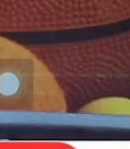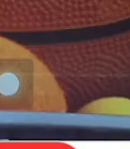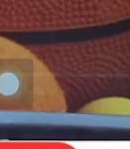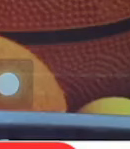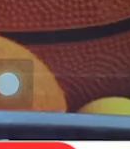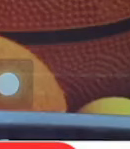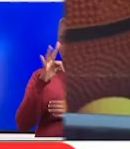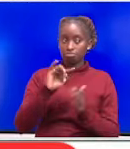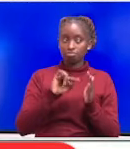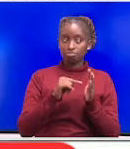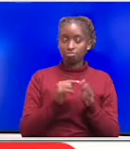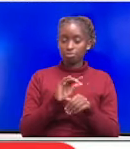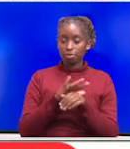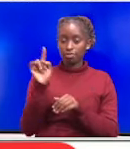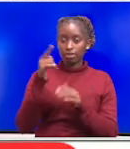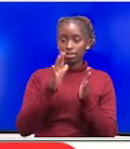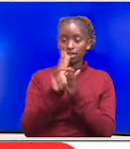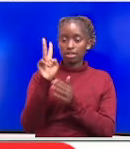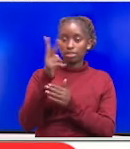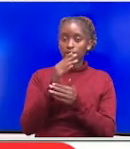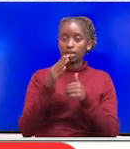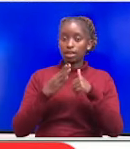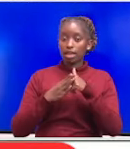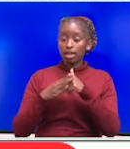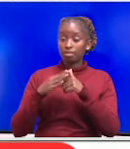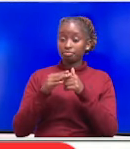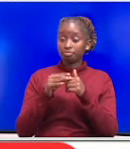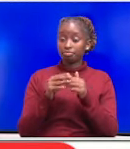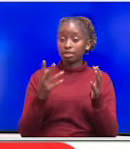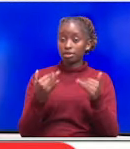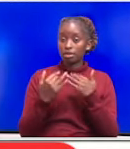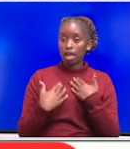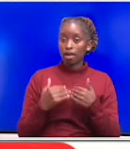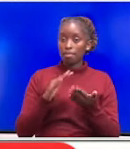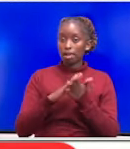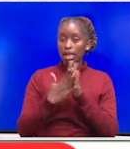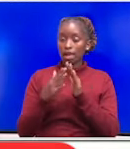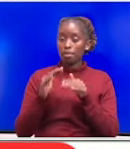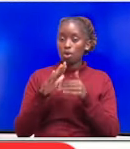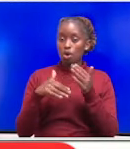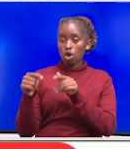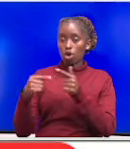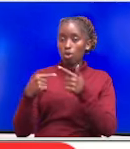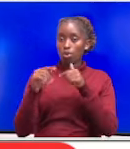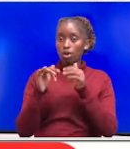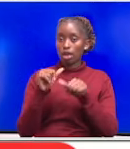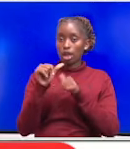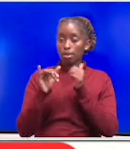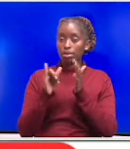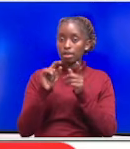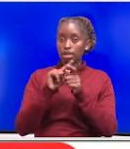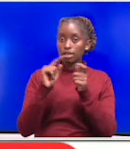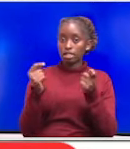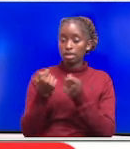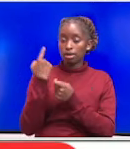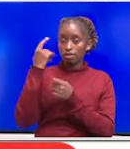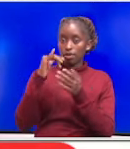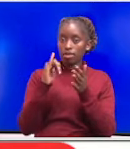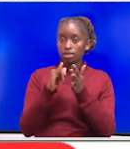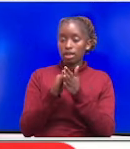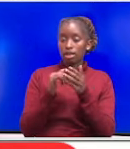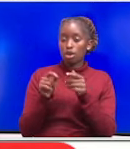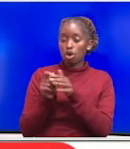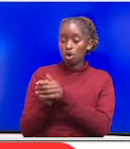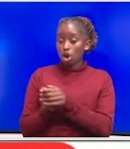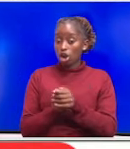23 points on first and second nine respectively, emerging the overall winner of the inaugural Tetu Classic Golf Tournament that